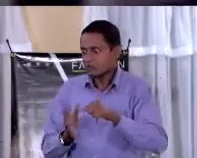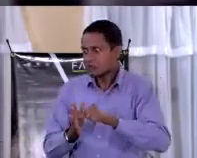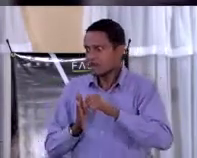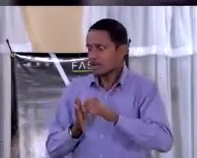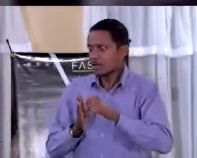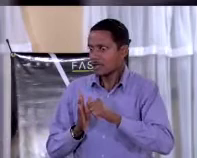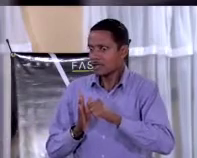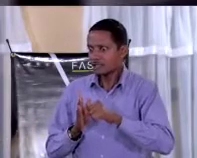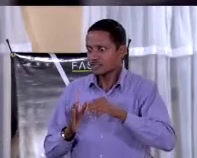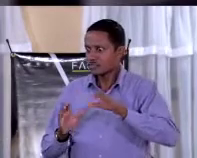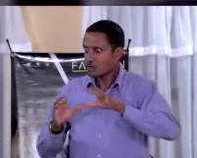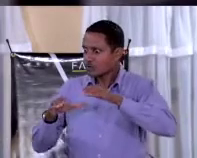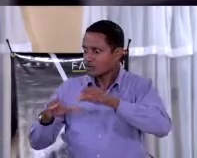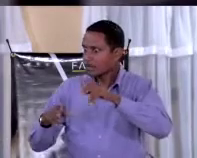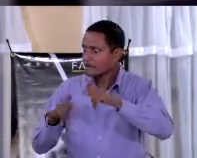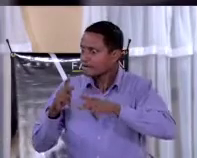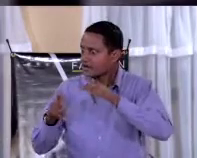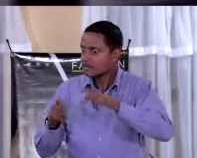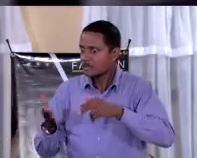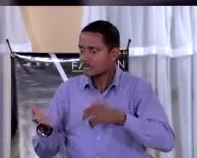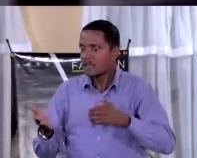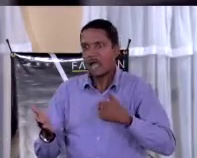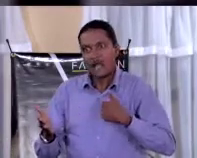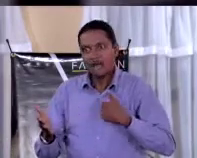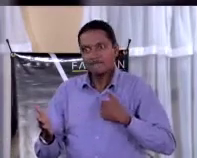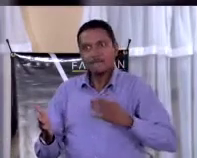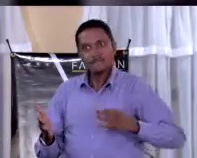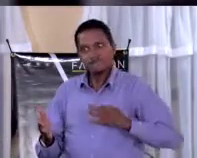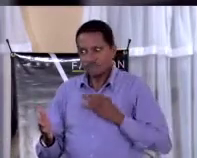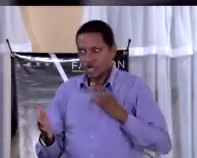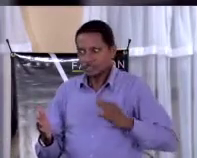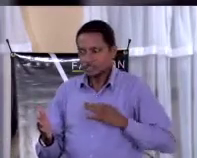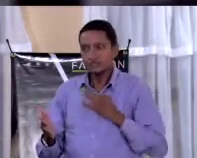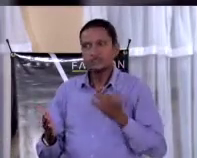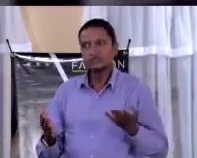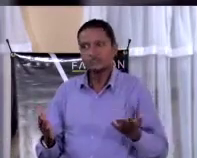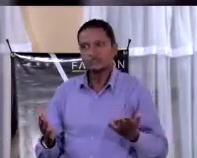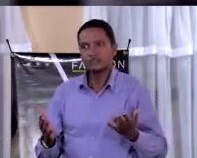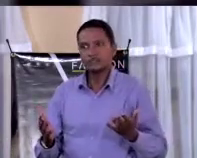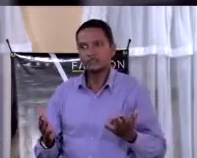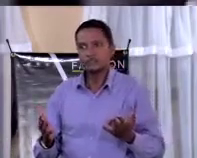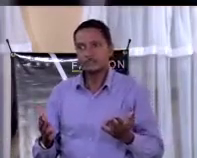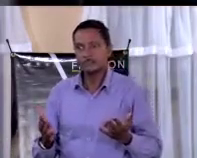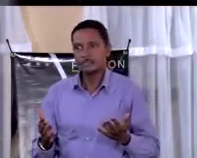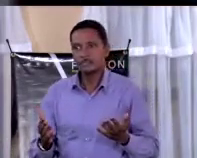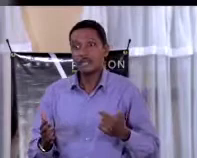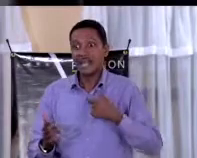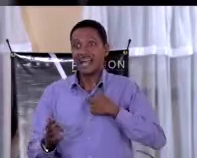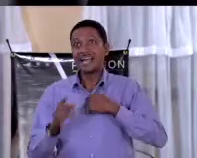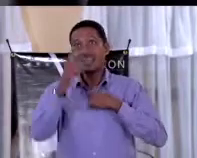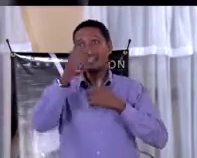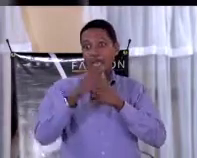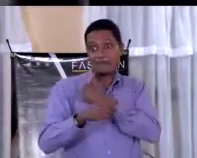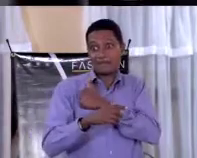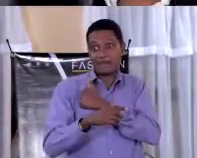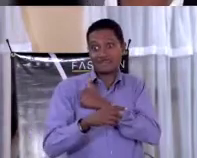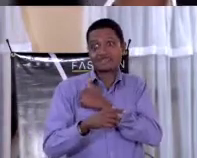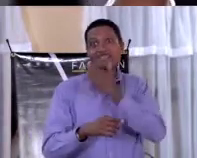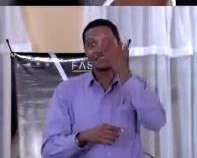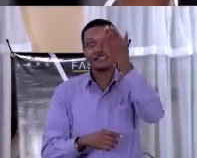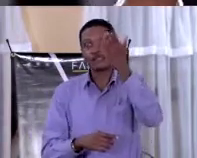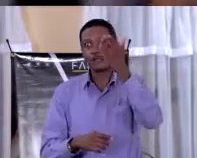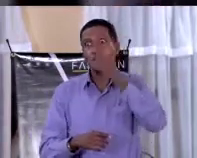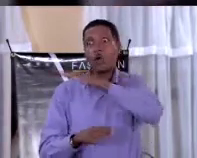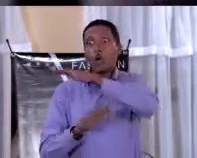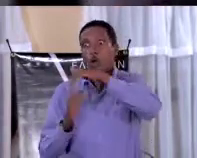our press conference. And I was totally shocked. What is this Caribbean style? Because they only have the formatted